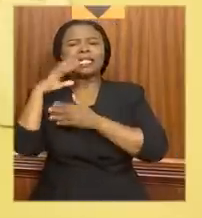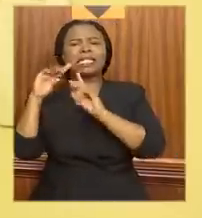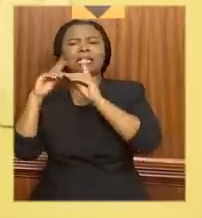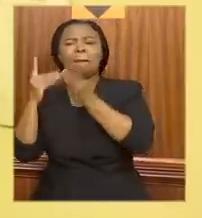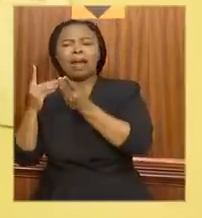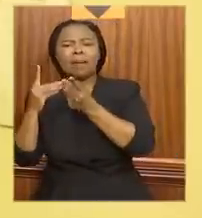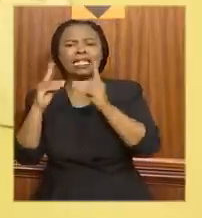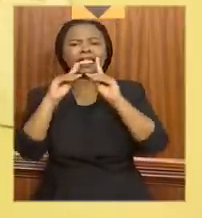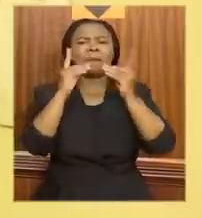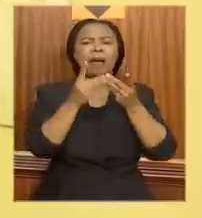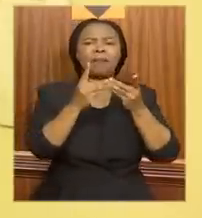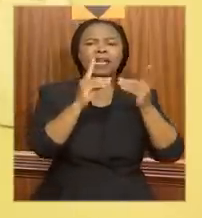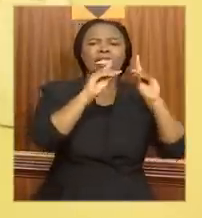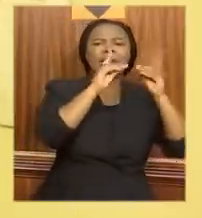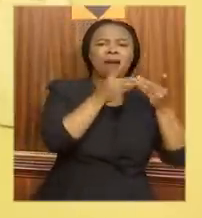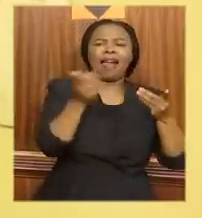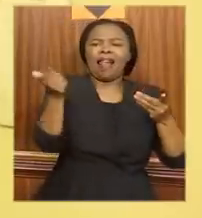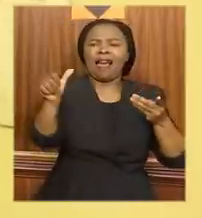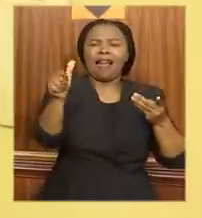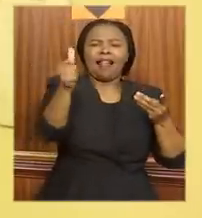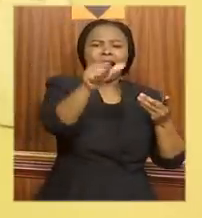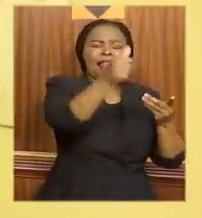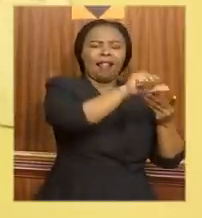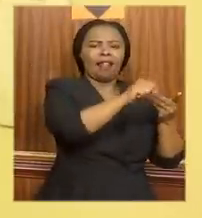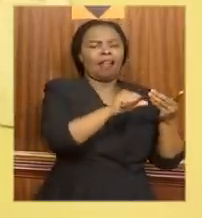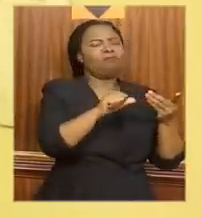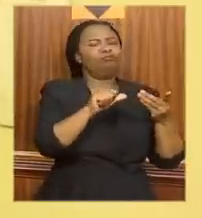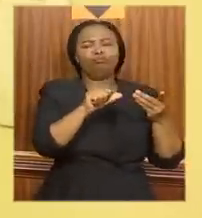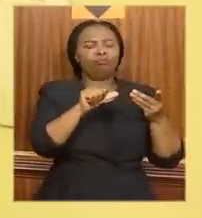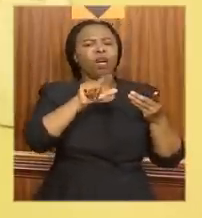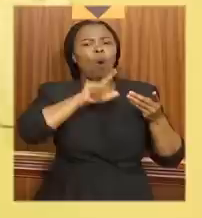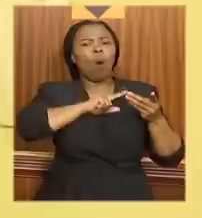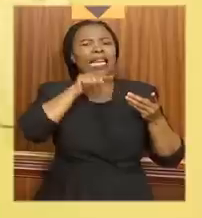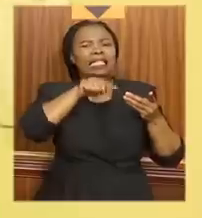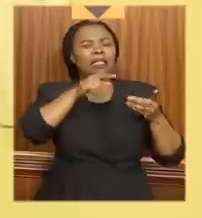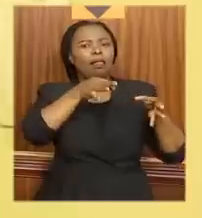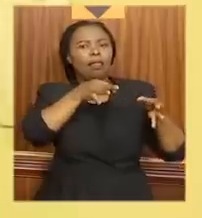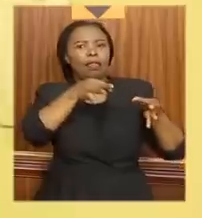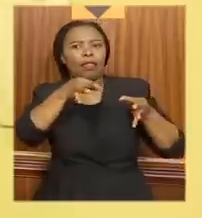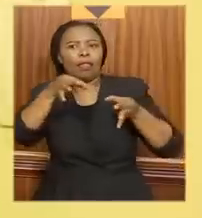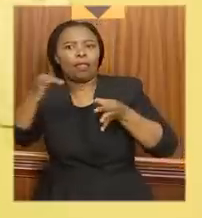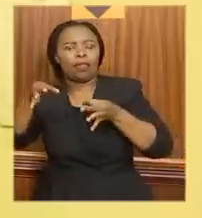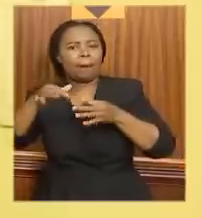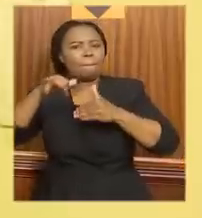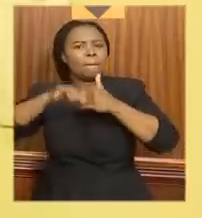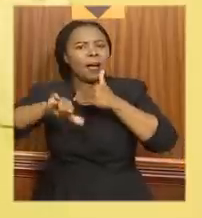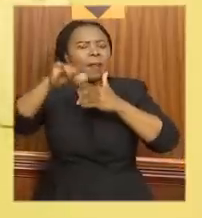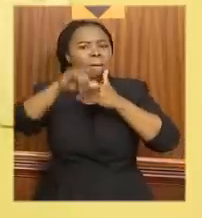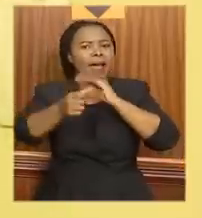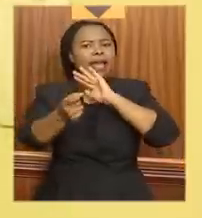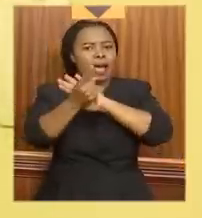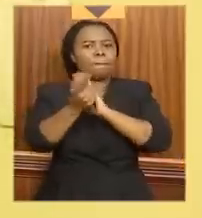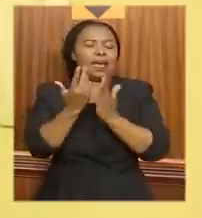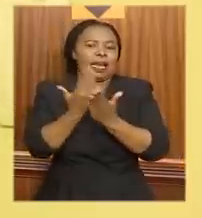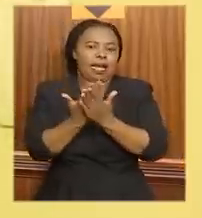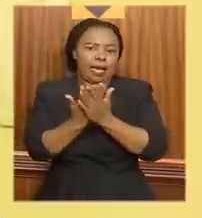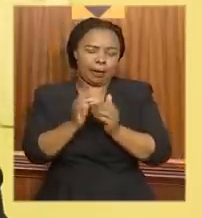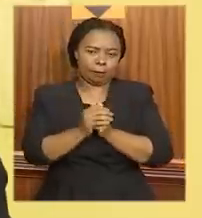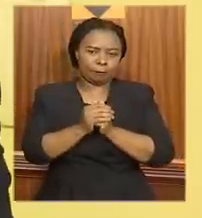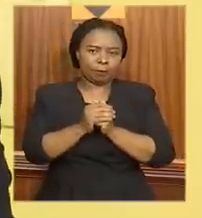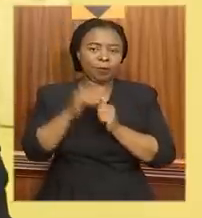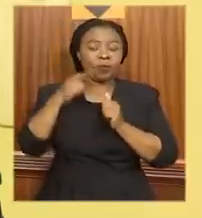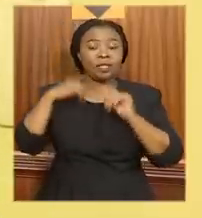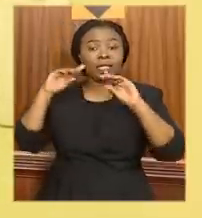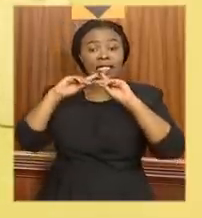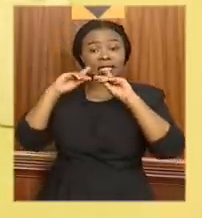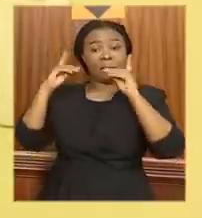to the next, and thus facing months and months of delays. I have instructed departments